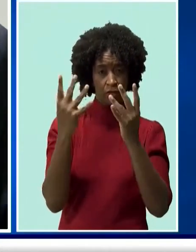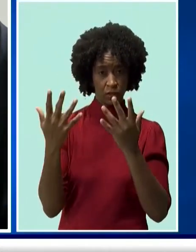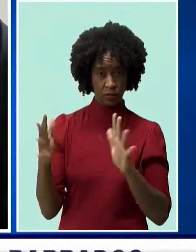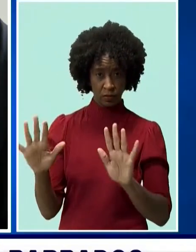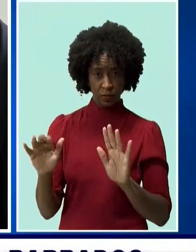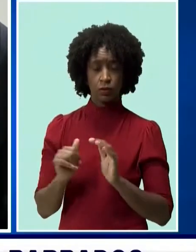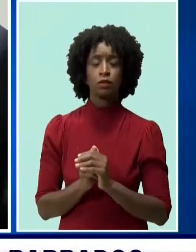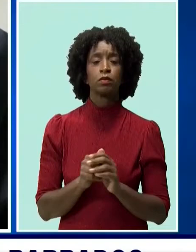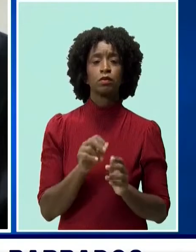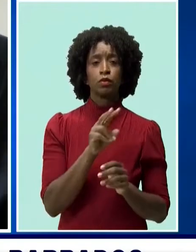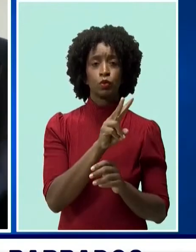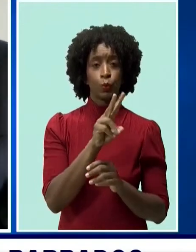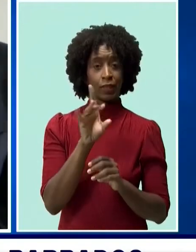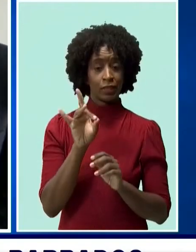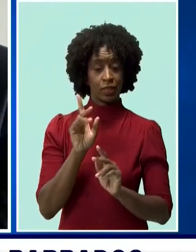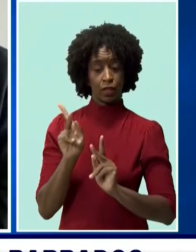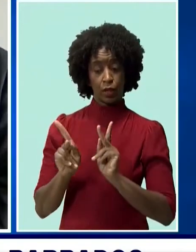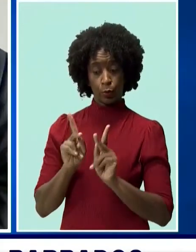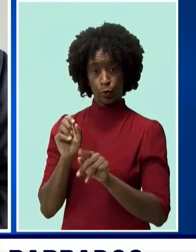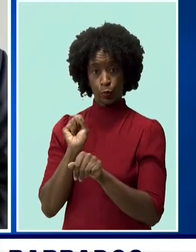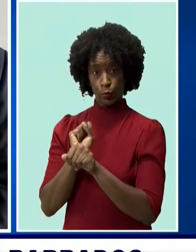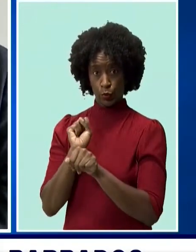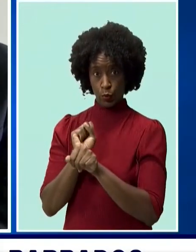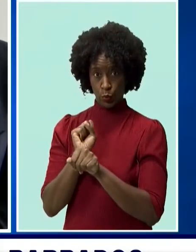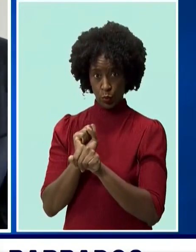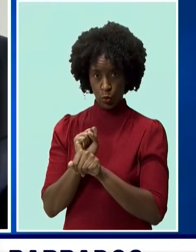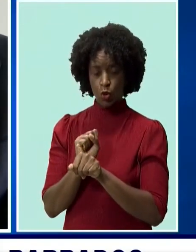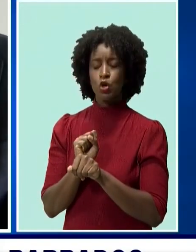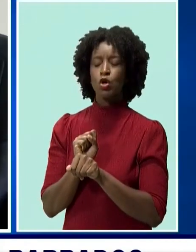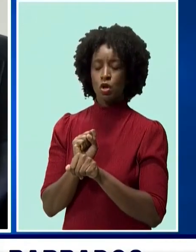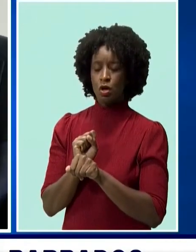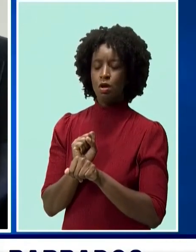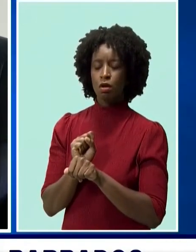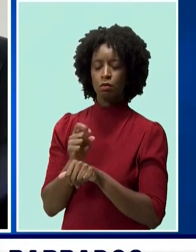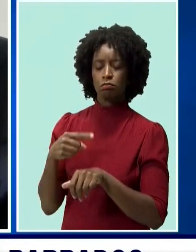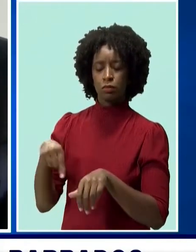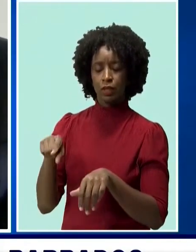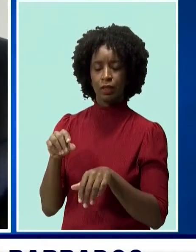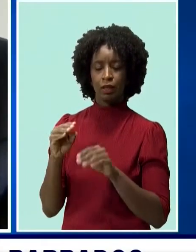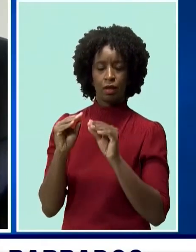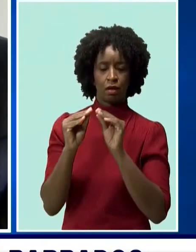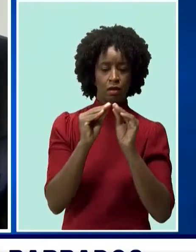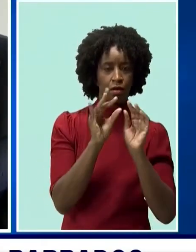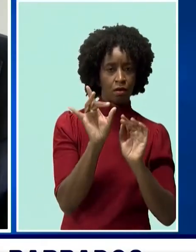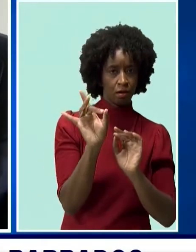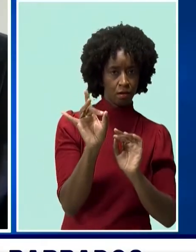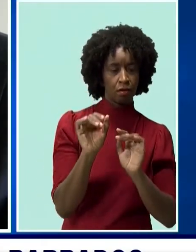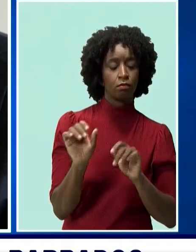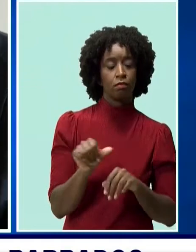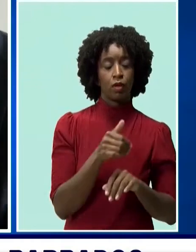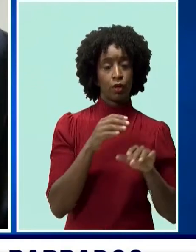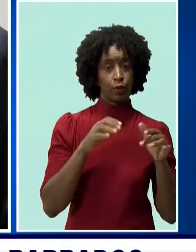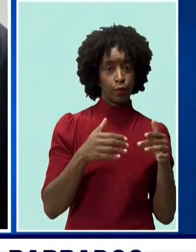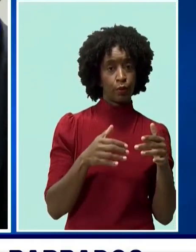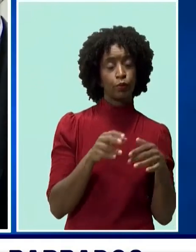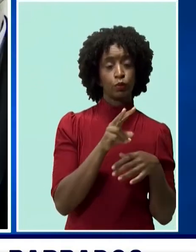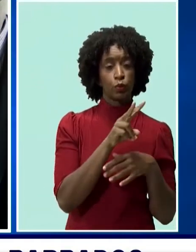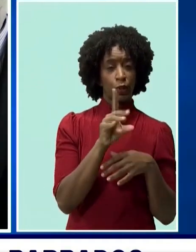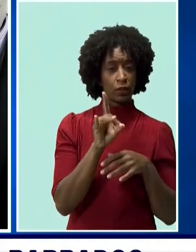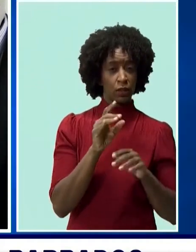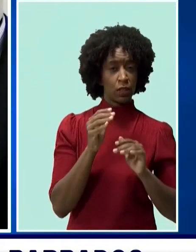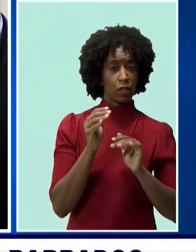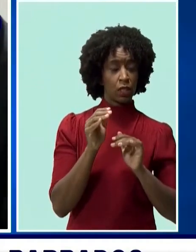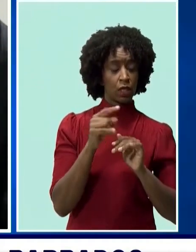mobilized 28 contractors, and they've completed 8 repairs. And the Rural Development Commission has mobilized 28 contractors as well, and